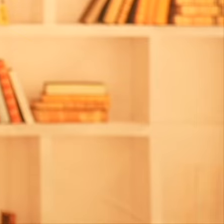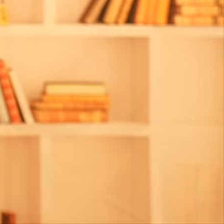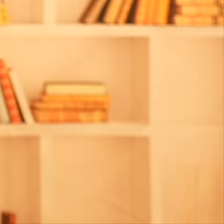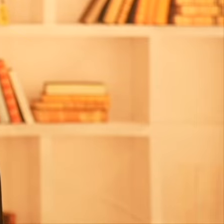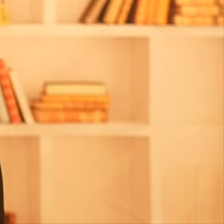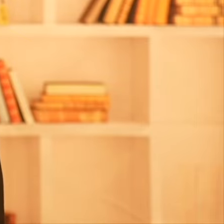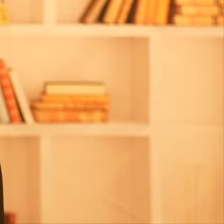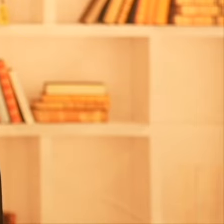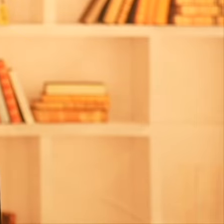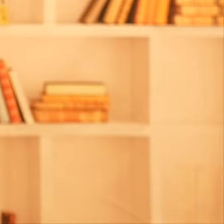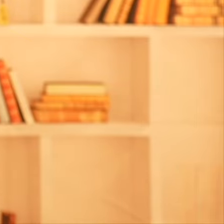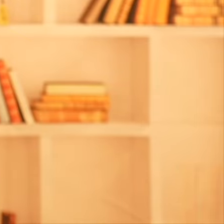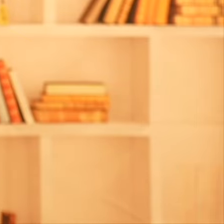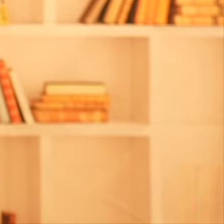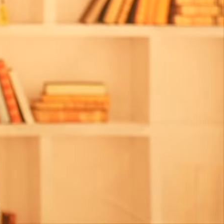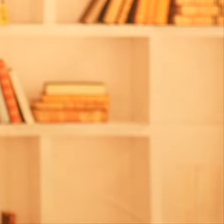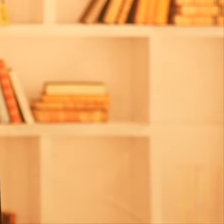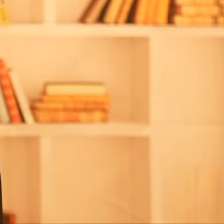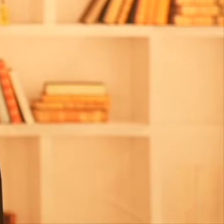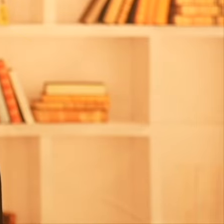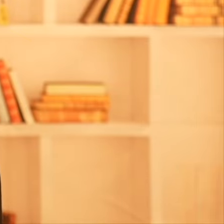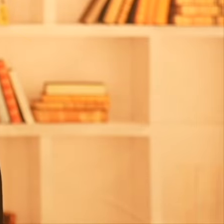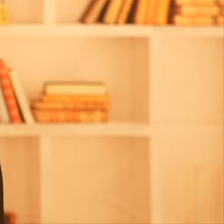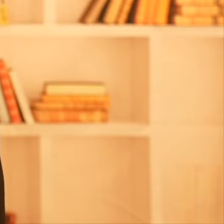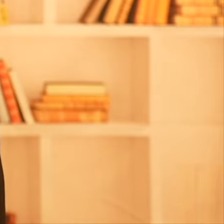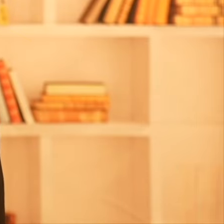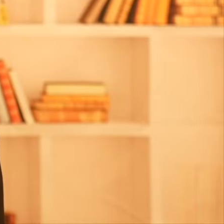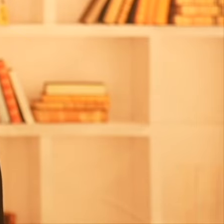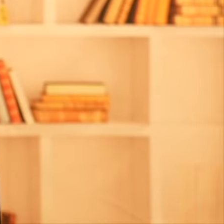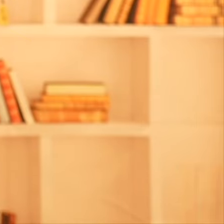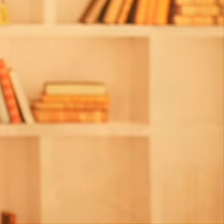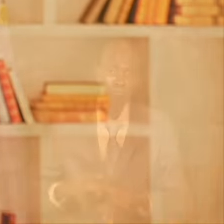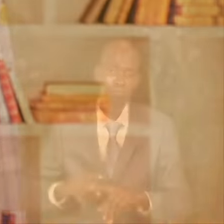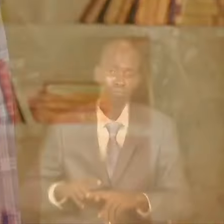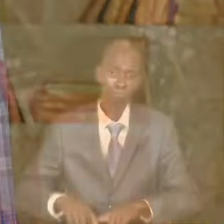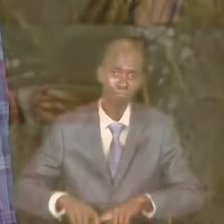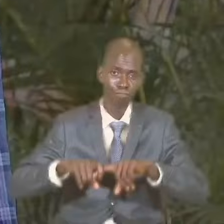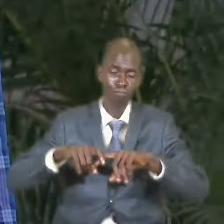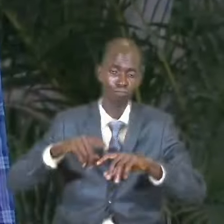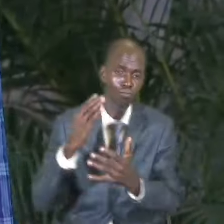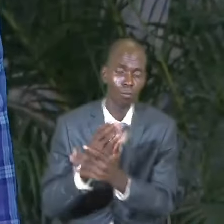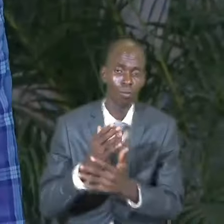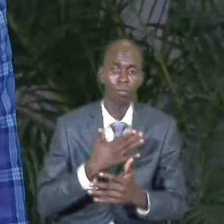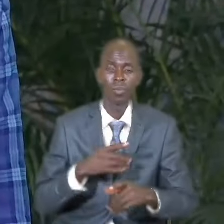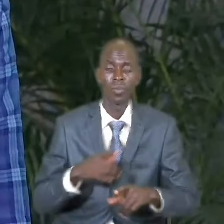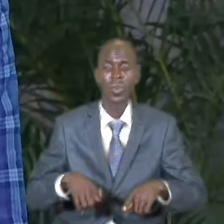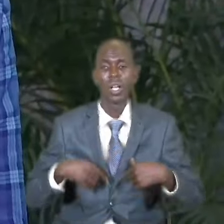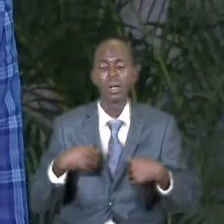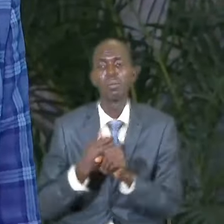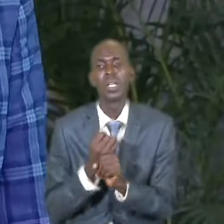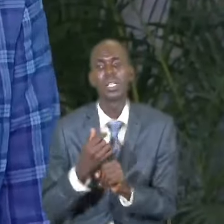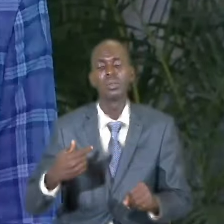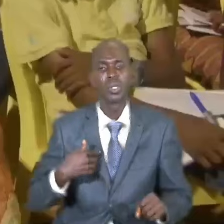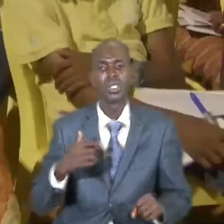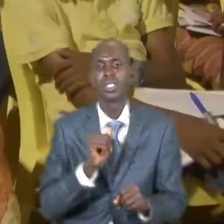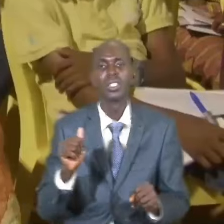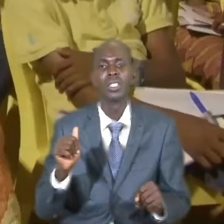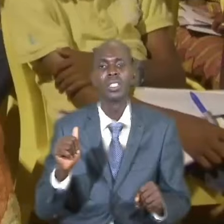different. Oh, the beauty of divine interruptions. Let's keep listening. Education. The Lord will educate